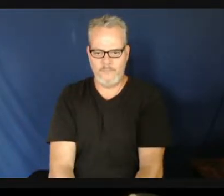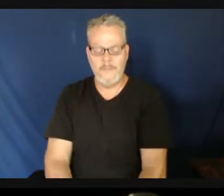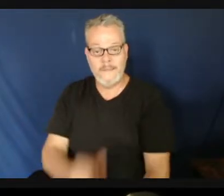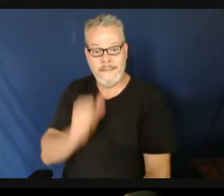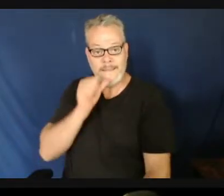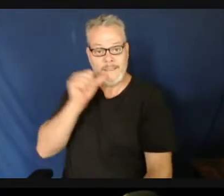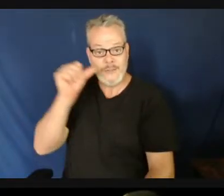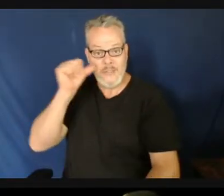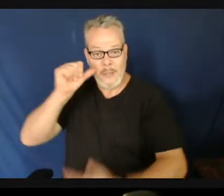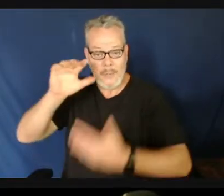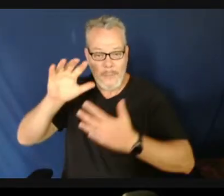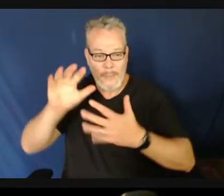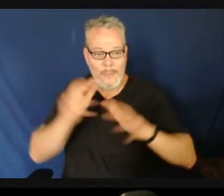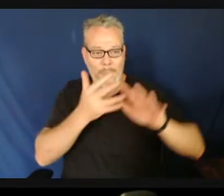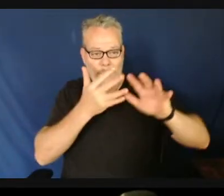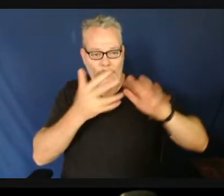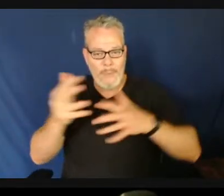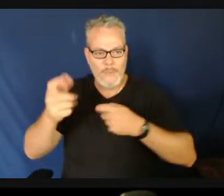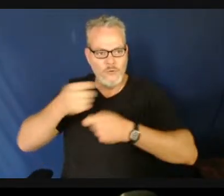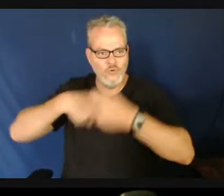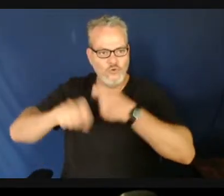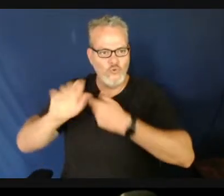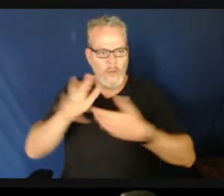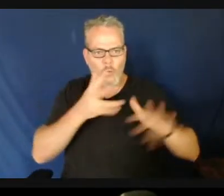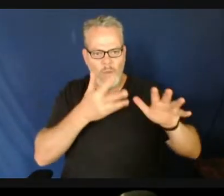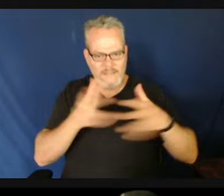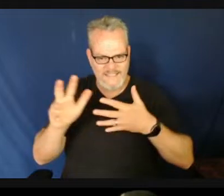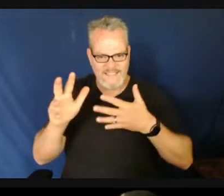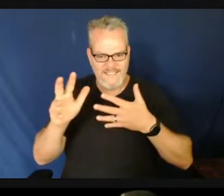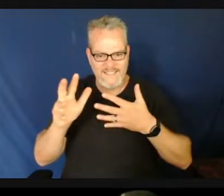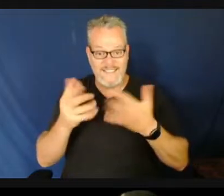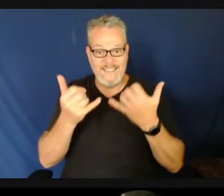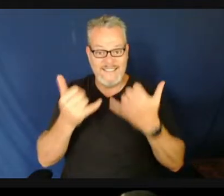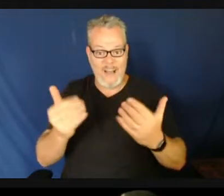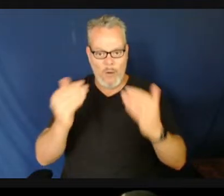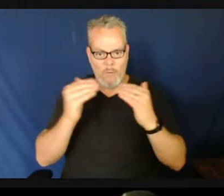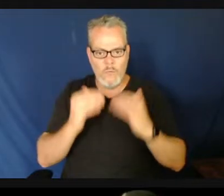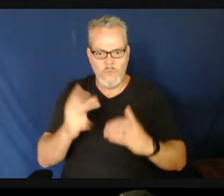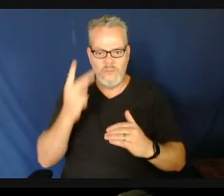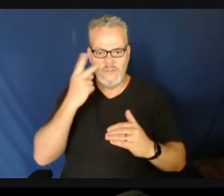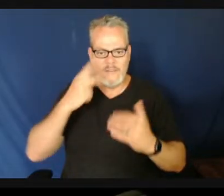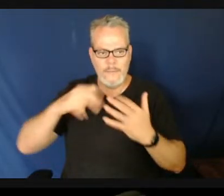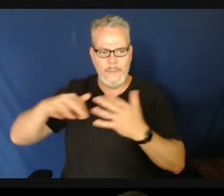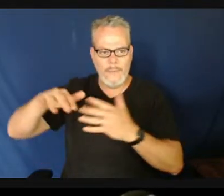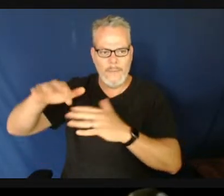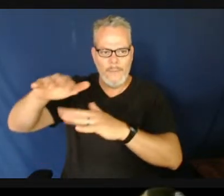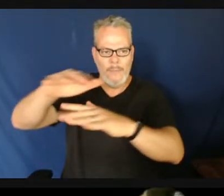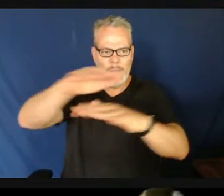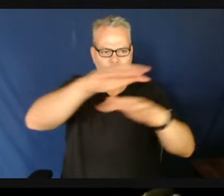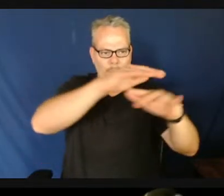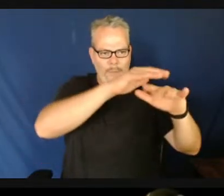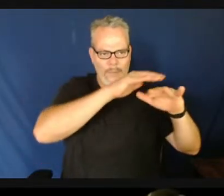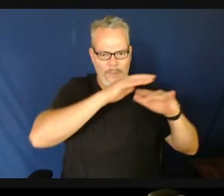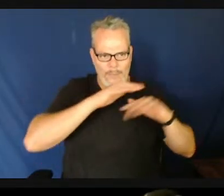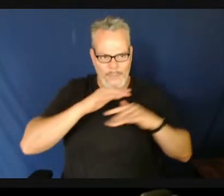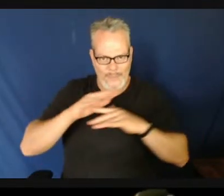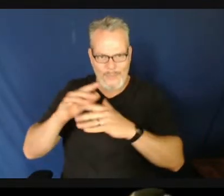trades with the gases blowing off into the foreground. And here they are starting to vary around. And that's where we currently